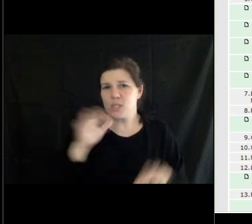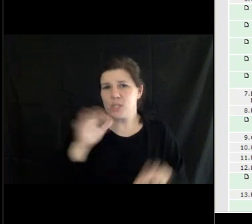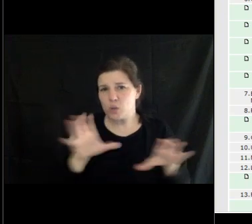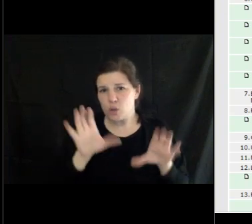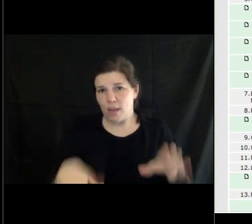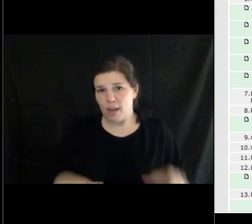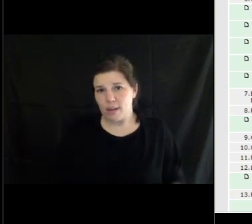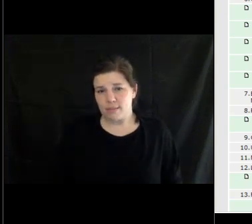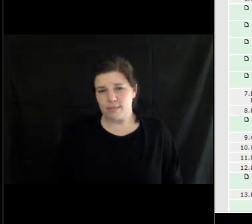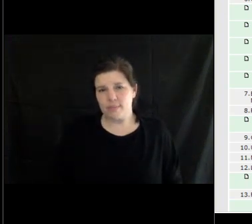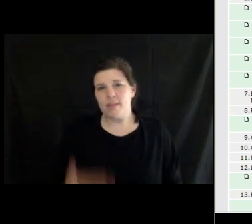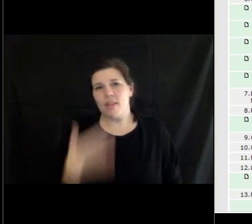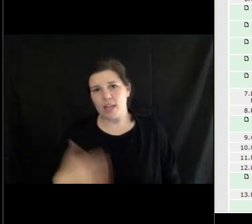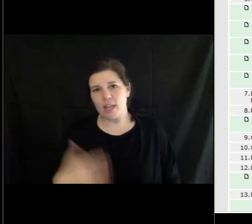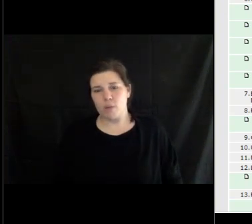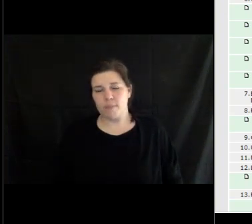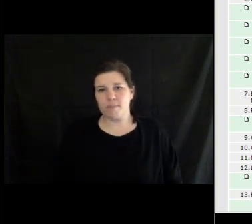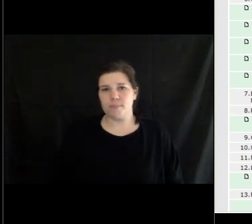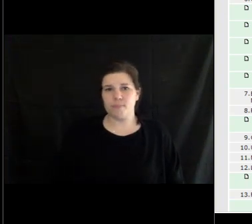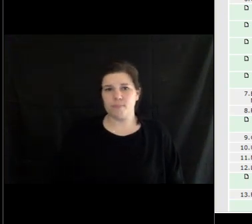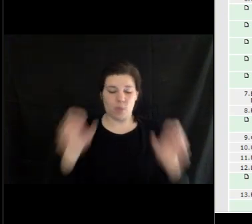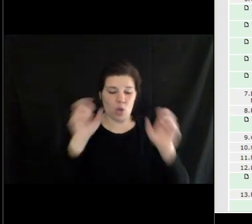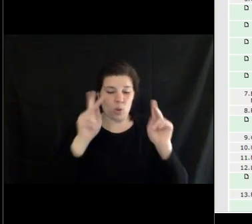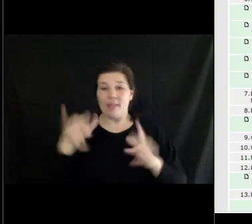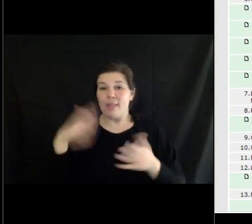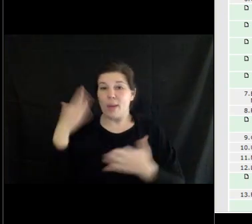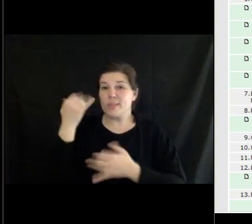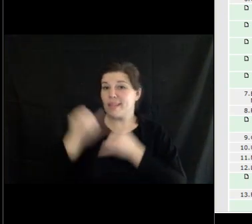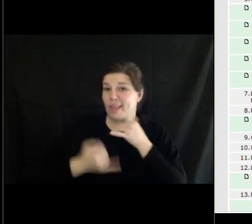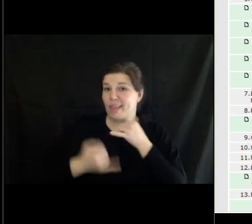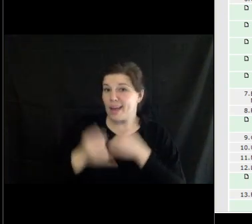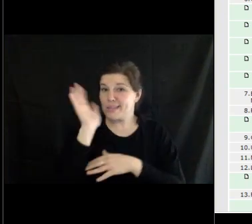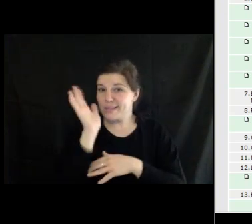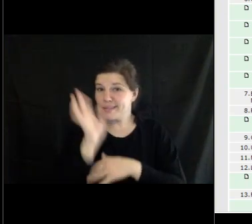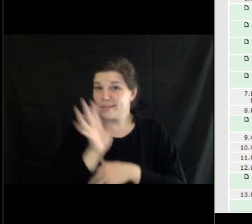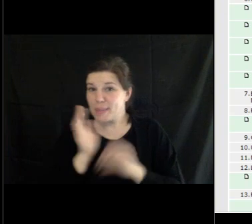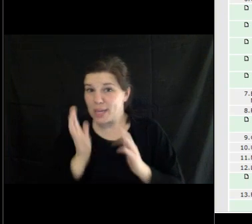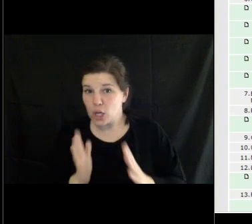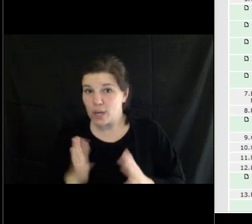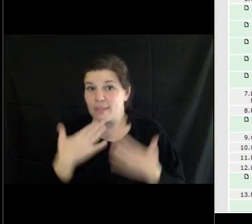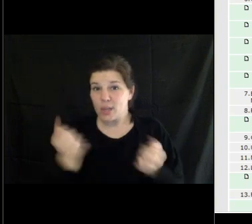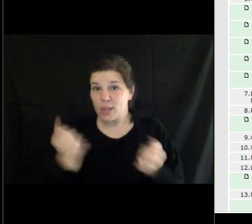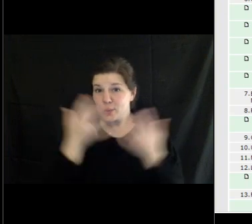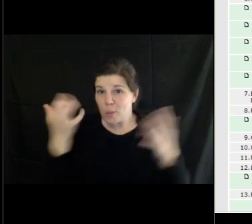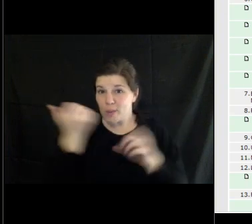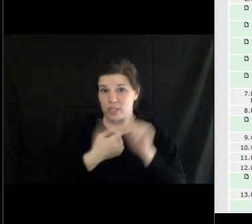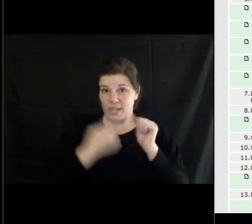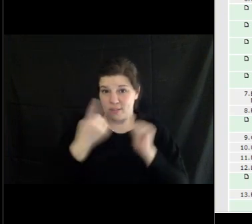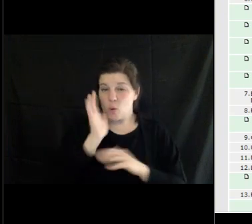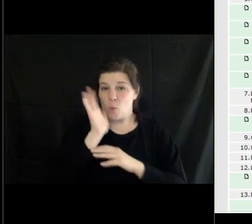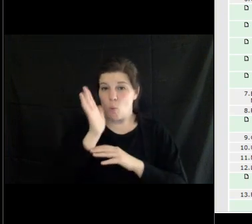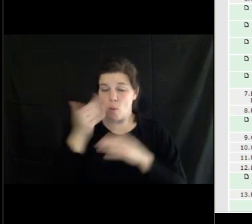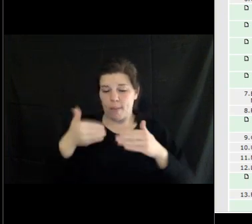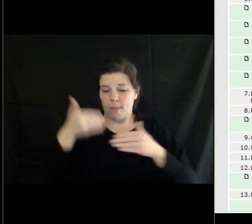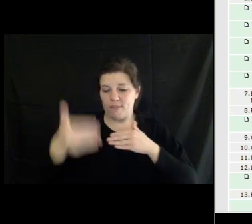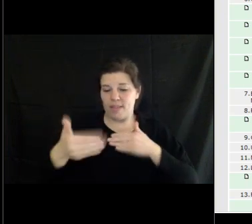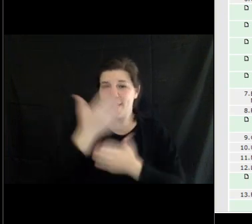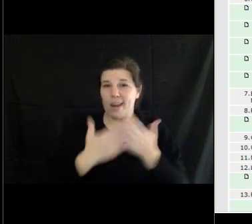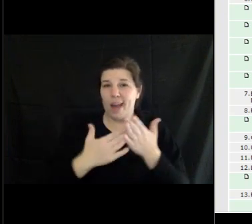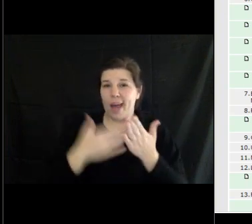you. All right, that was the last of our speakers. Thank you so much, everybody. We're going to move on to the next portion of the agenda, which